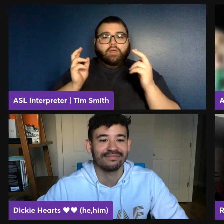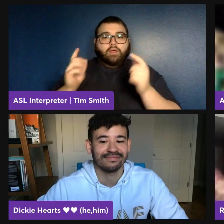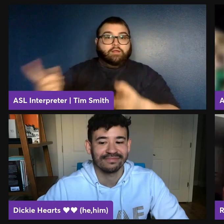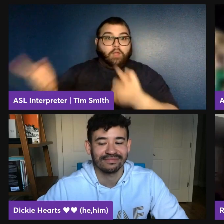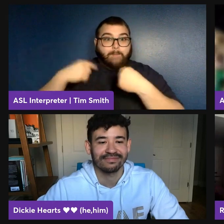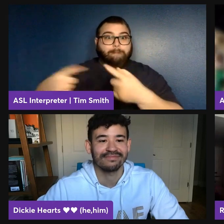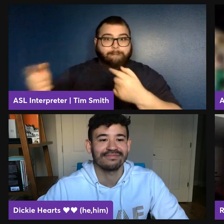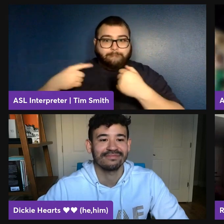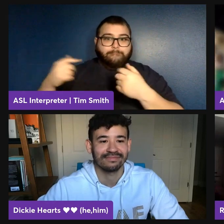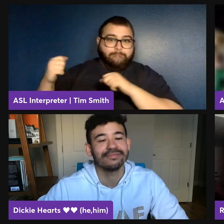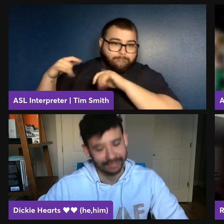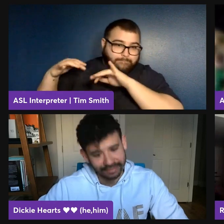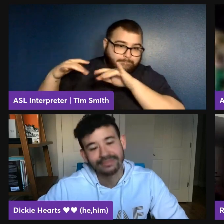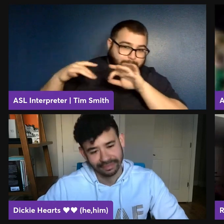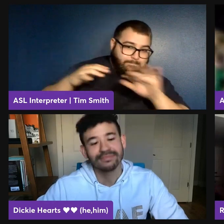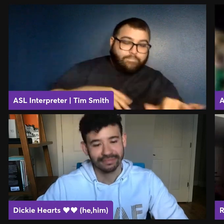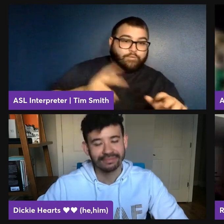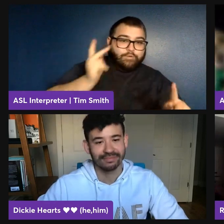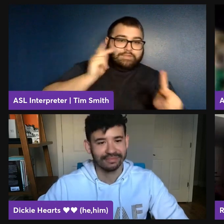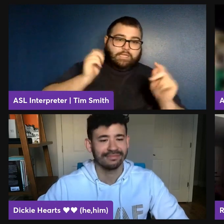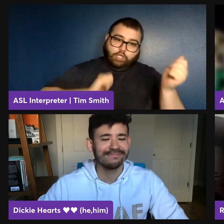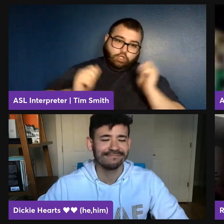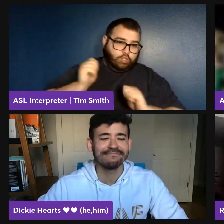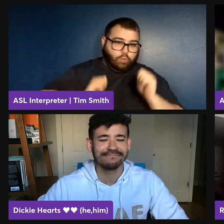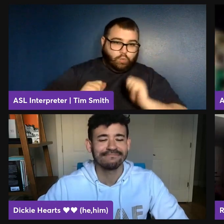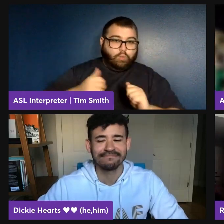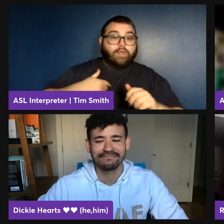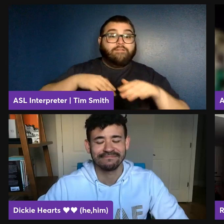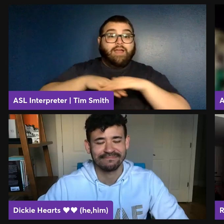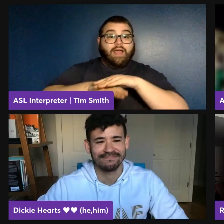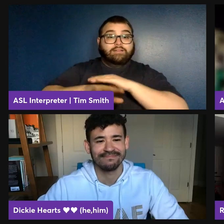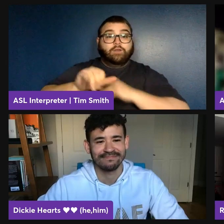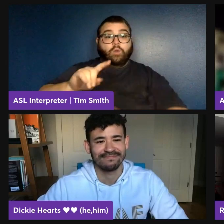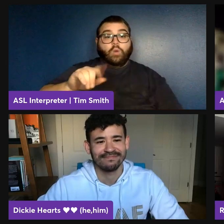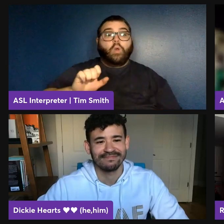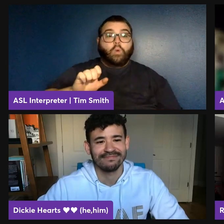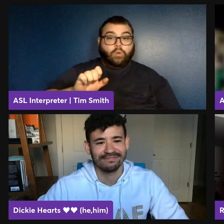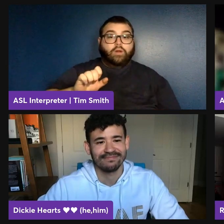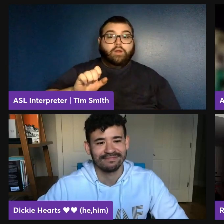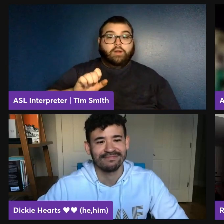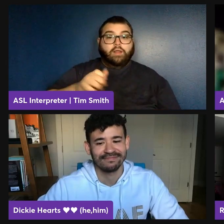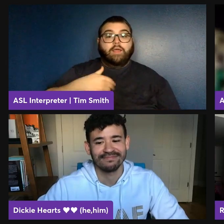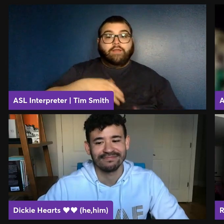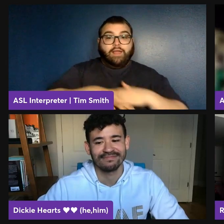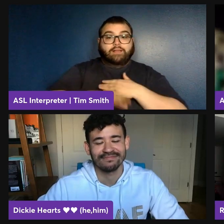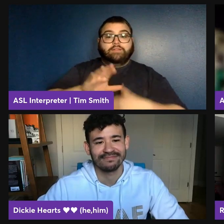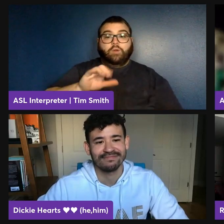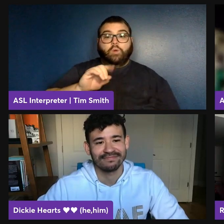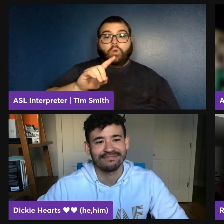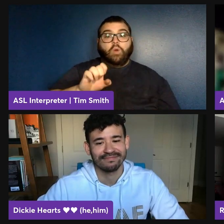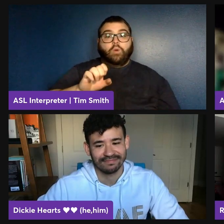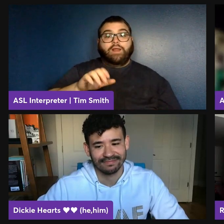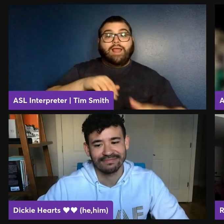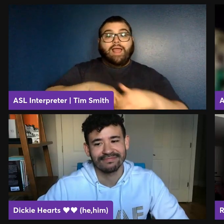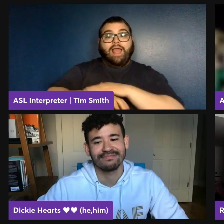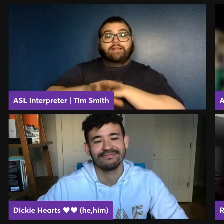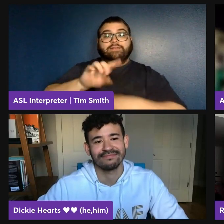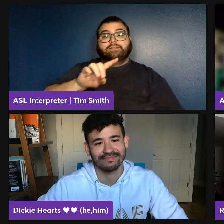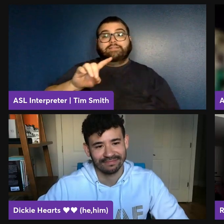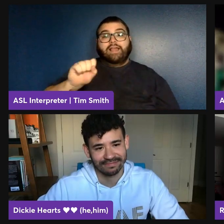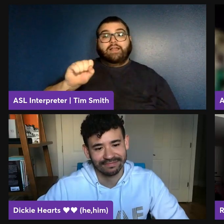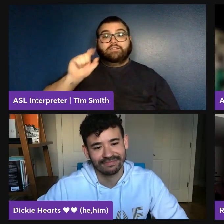come out to see the show. There's an access code. There's an access code, access DDS